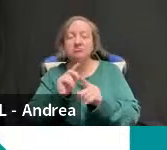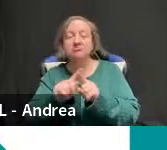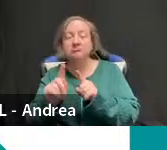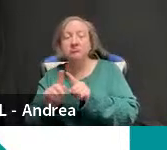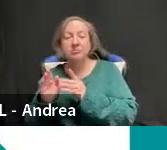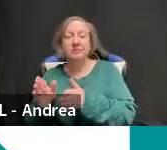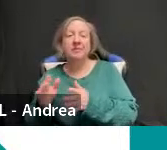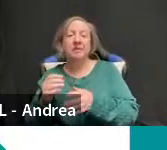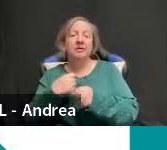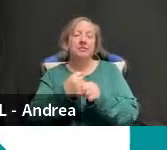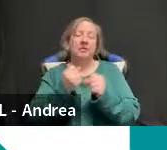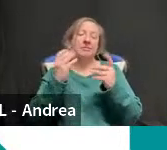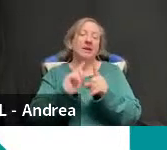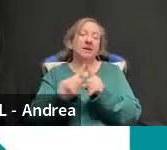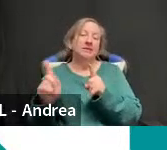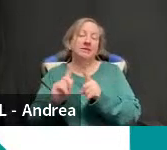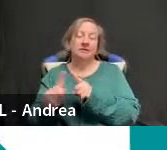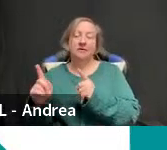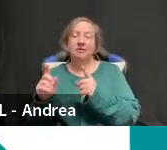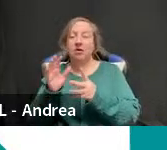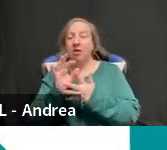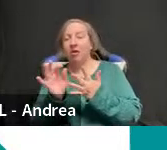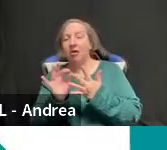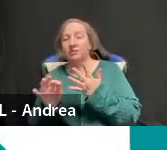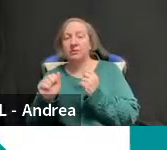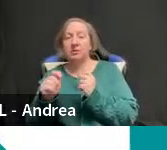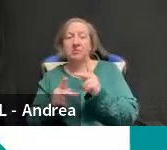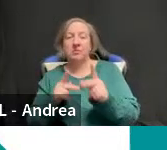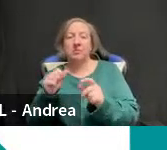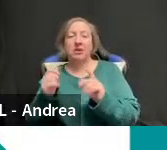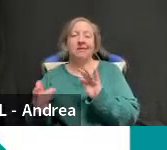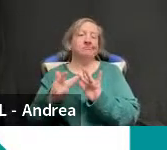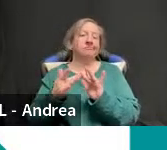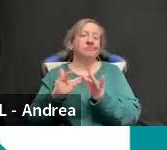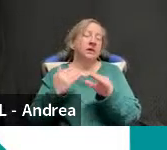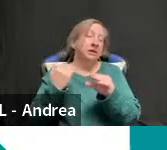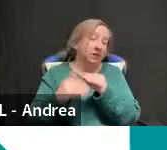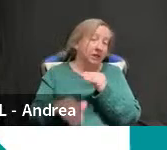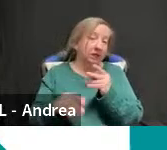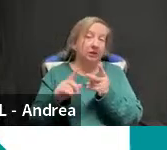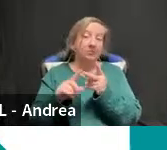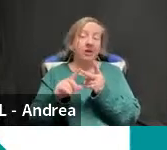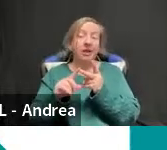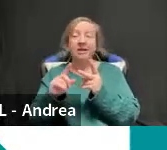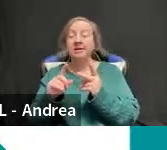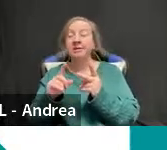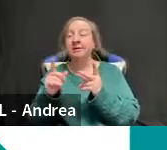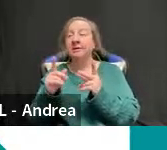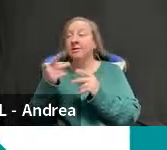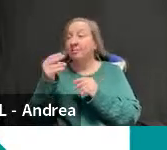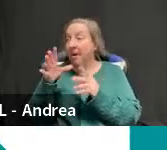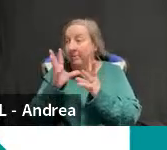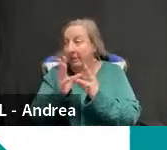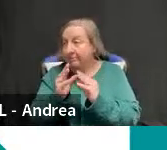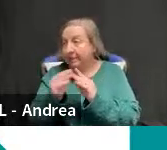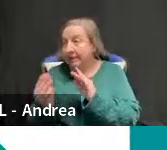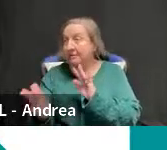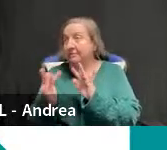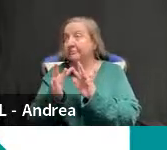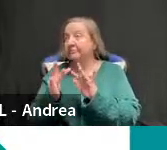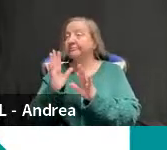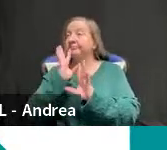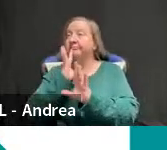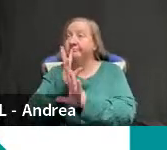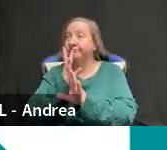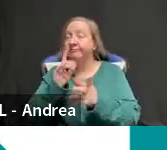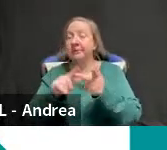creating lots of different channels for people to reach out to us through email, verbally in public meetings, through letters and